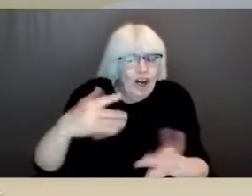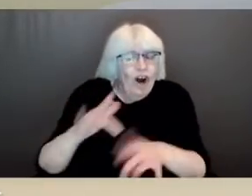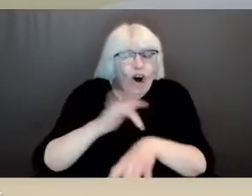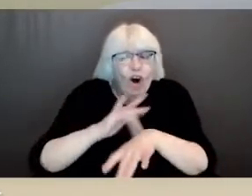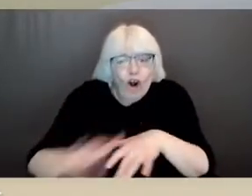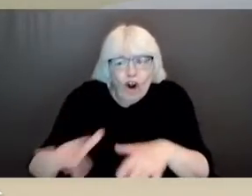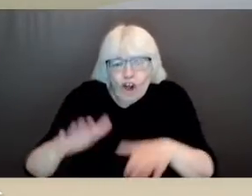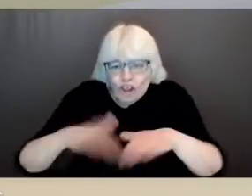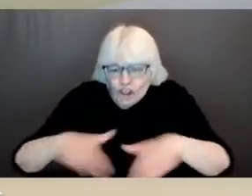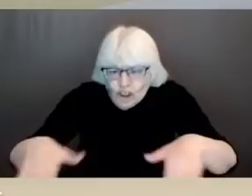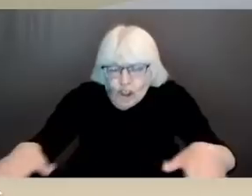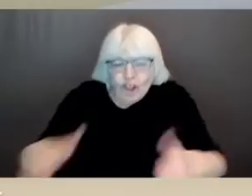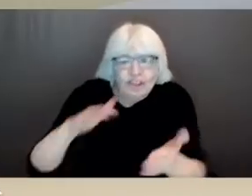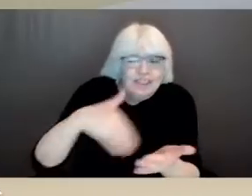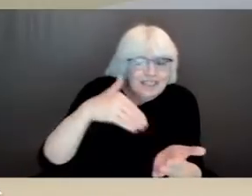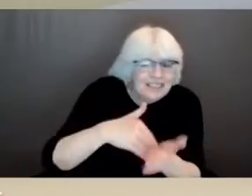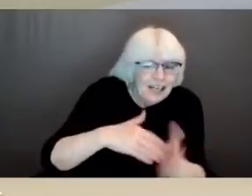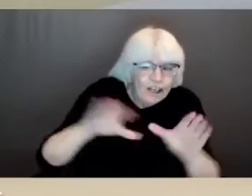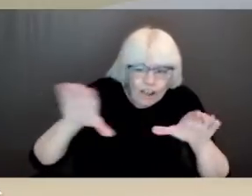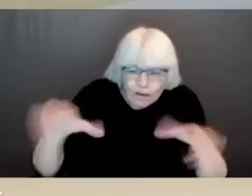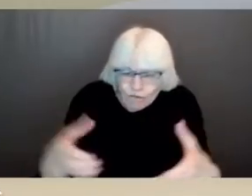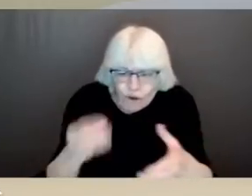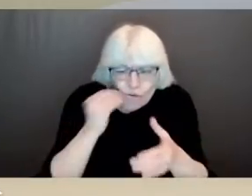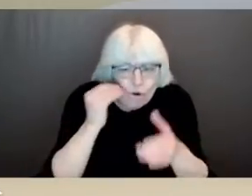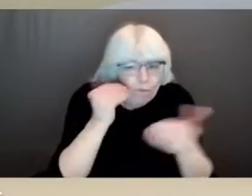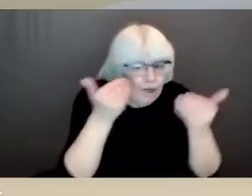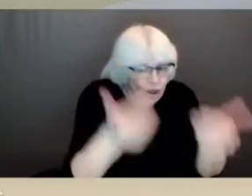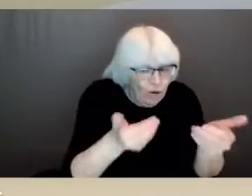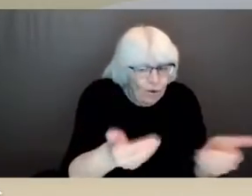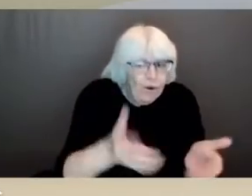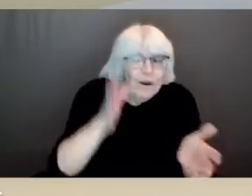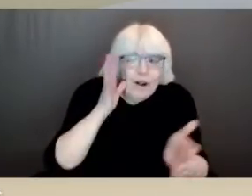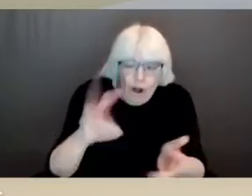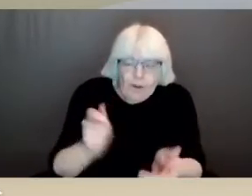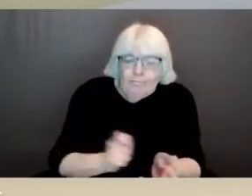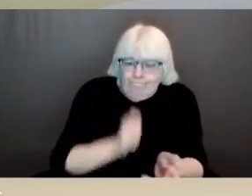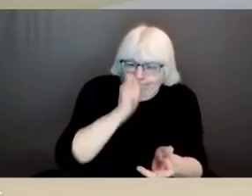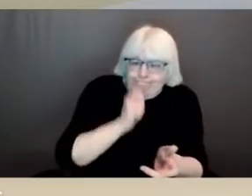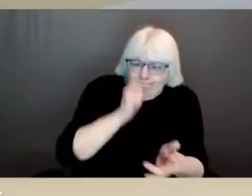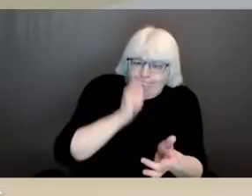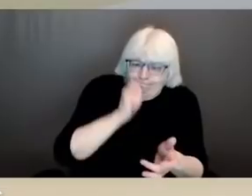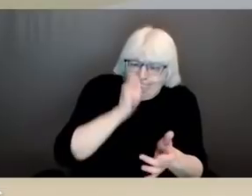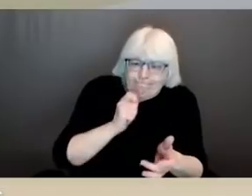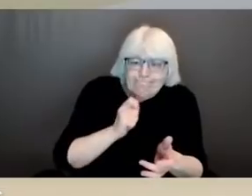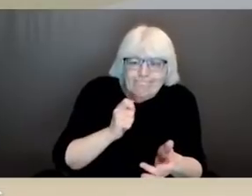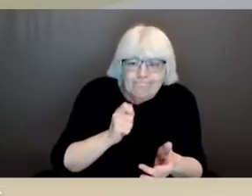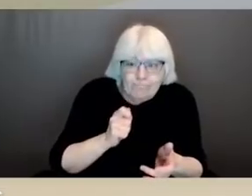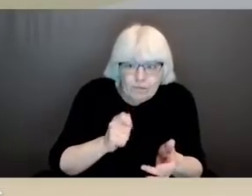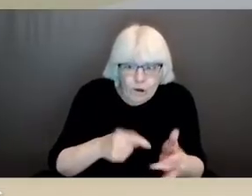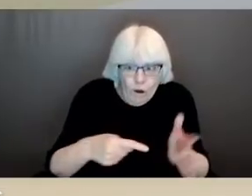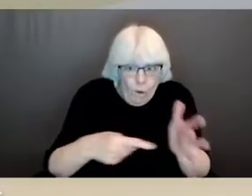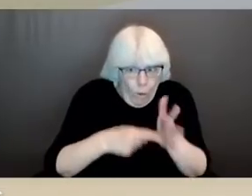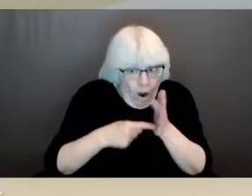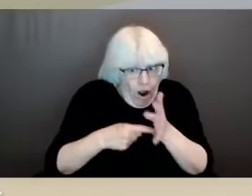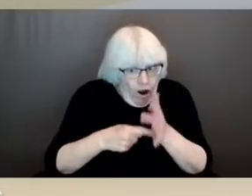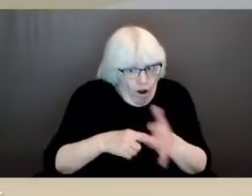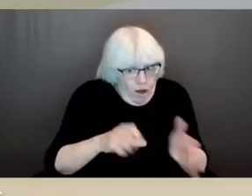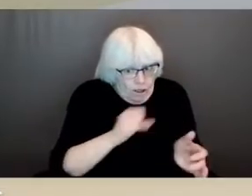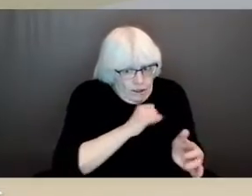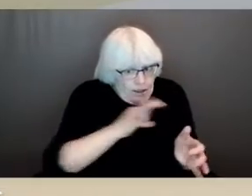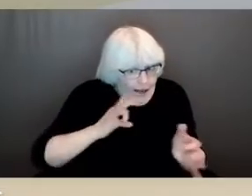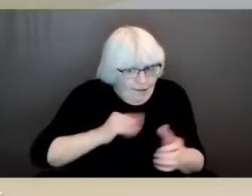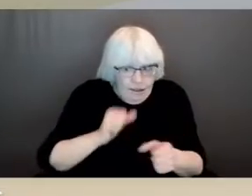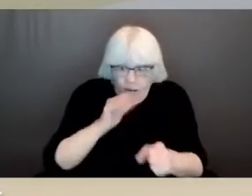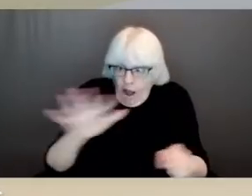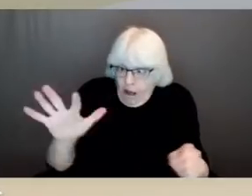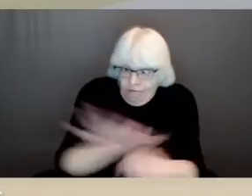etc. The vaccinator test policy requires frontline staff who are not fully vaccinated and who do not have symptoms of